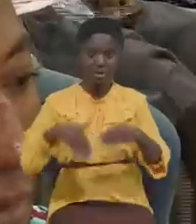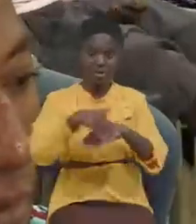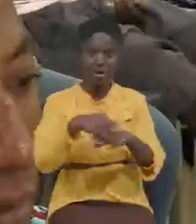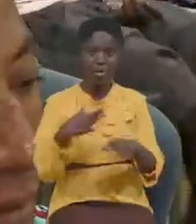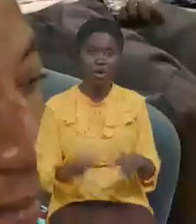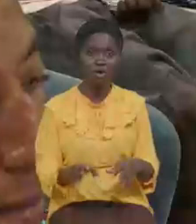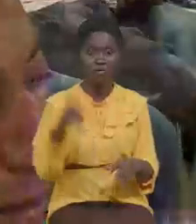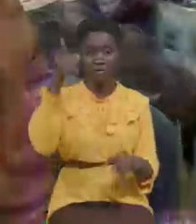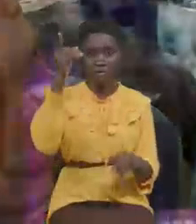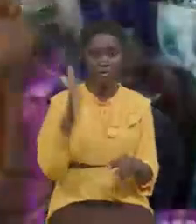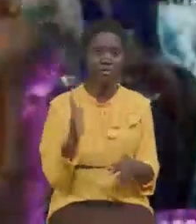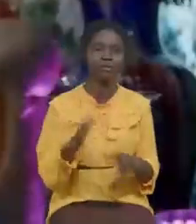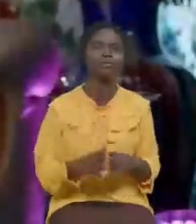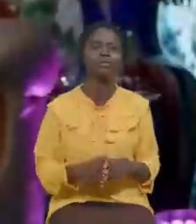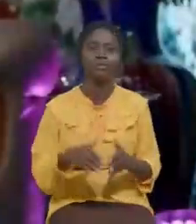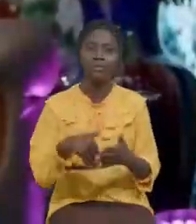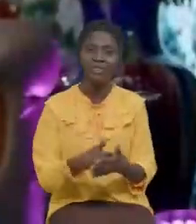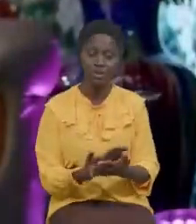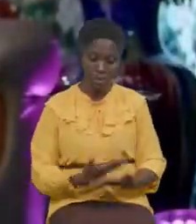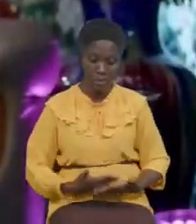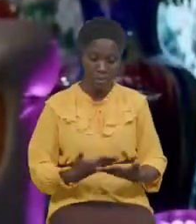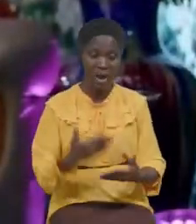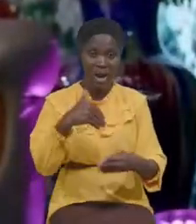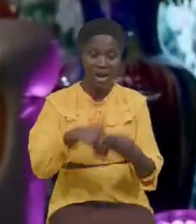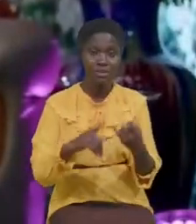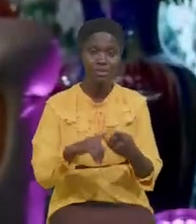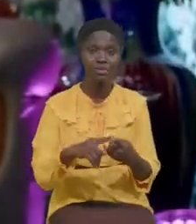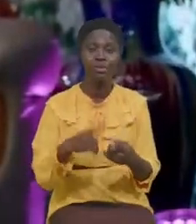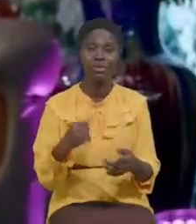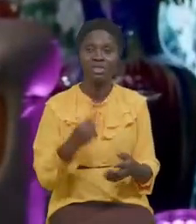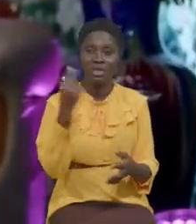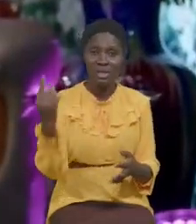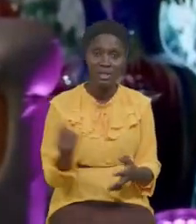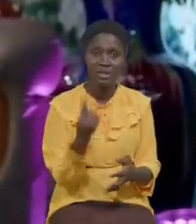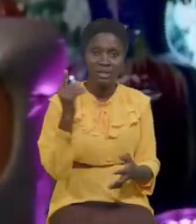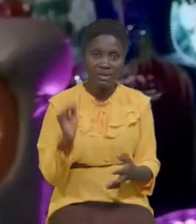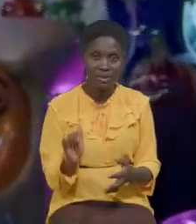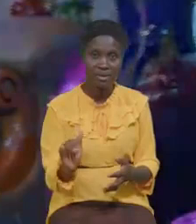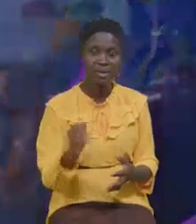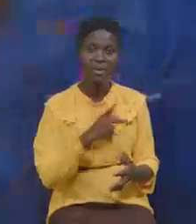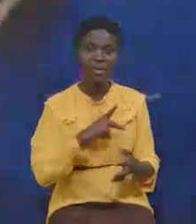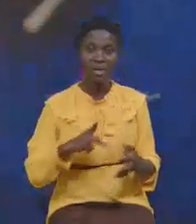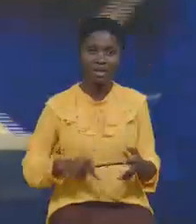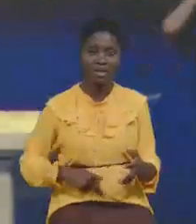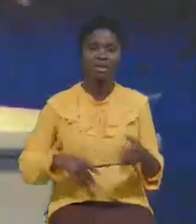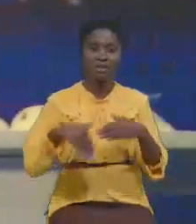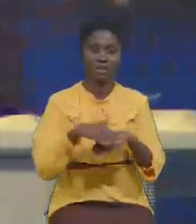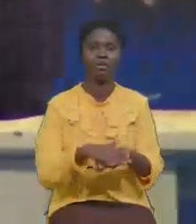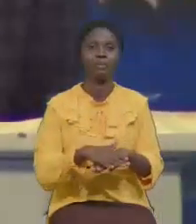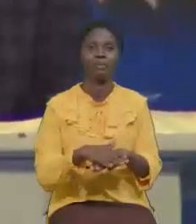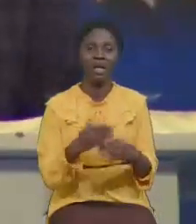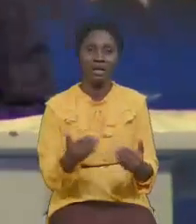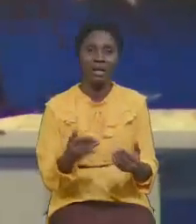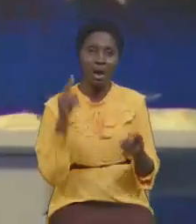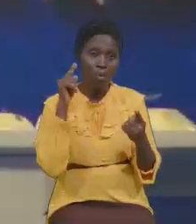New birth into the eternal kingdom. I come to point number 3 now. Point number